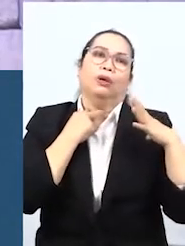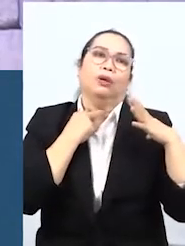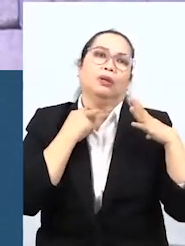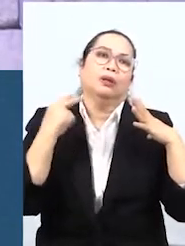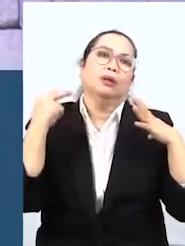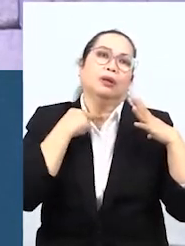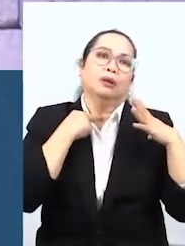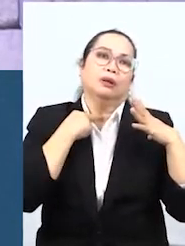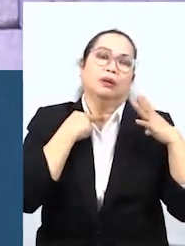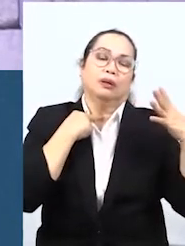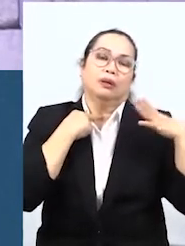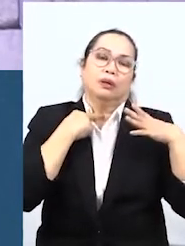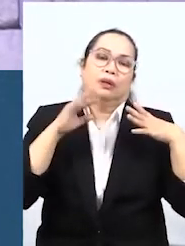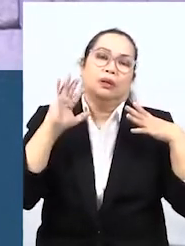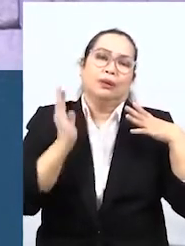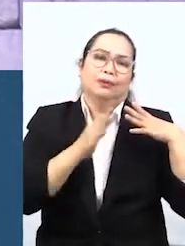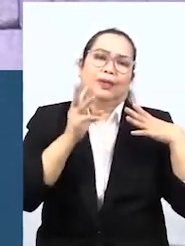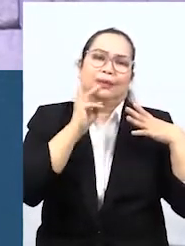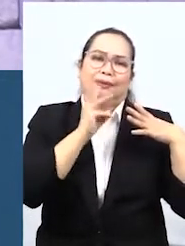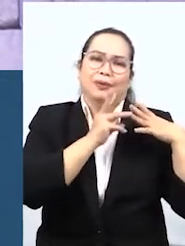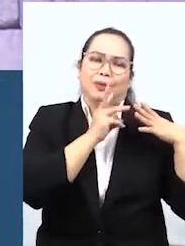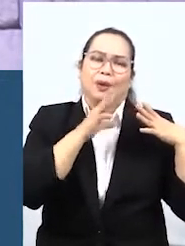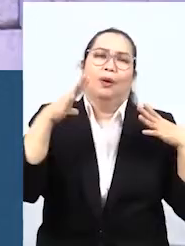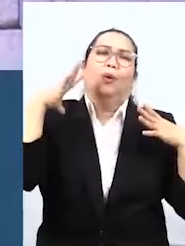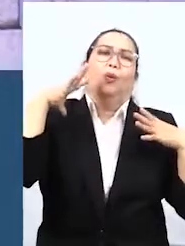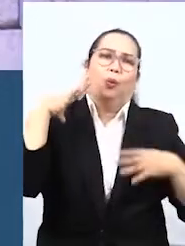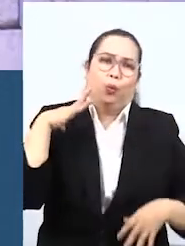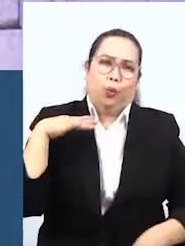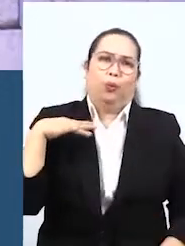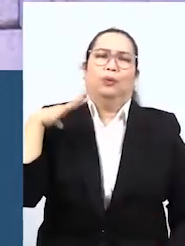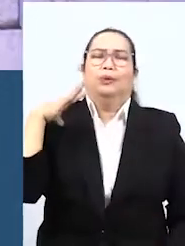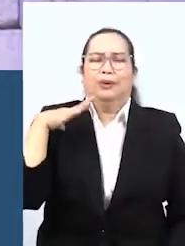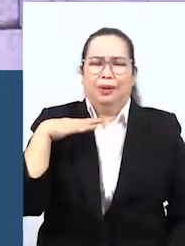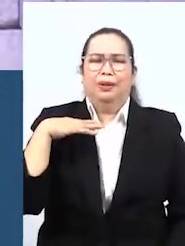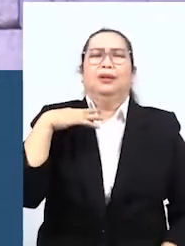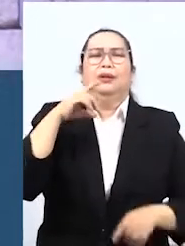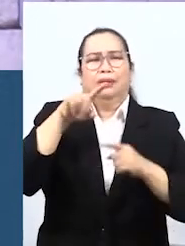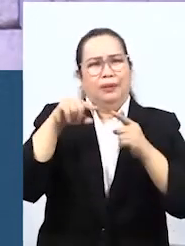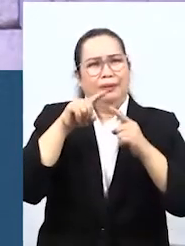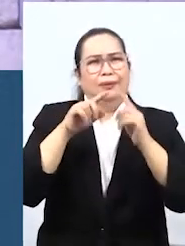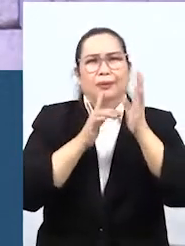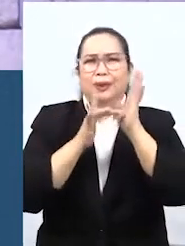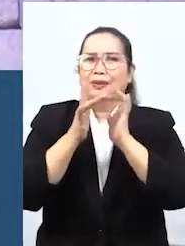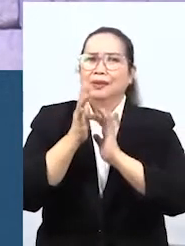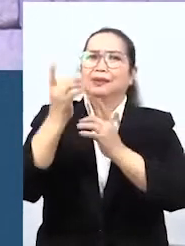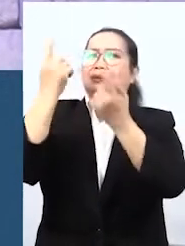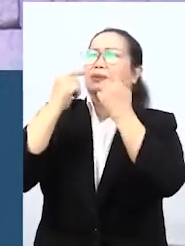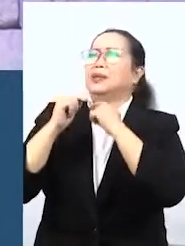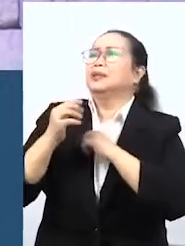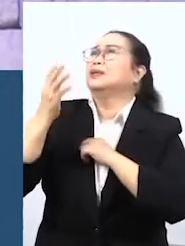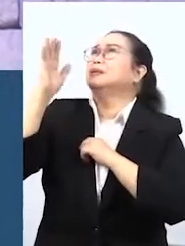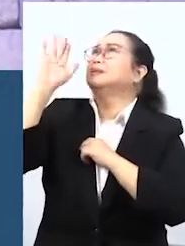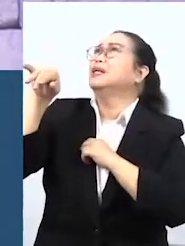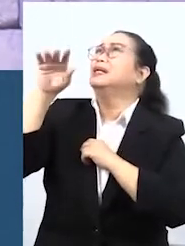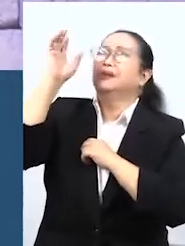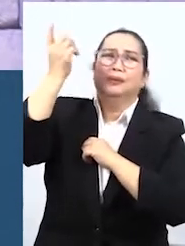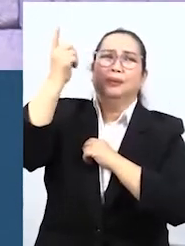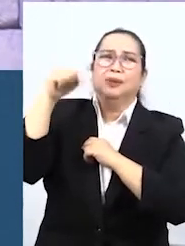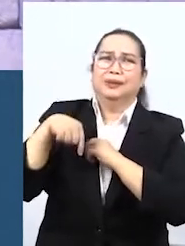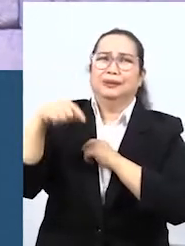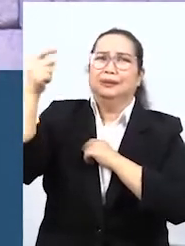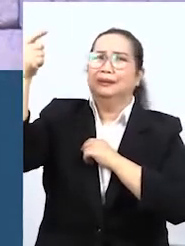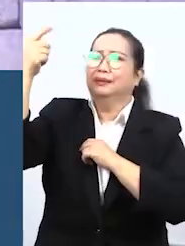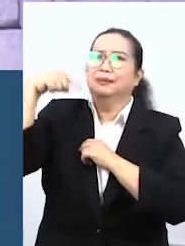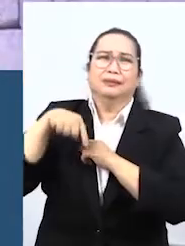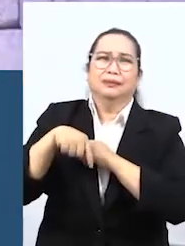feel like the widow waiting and waiting Kailan ba darating ang Panginoon Kailan ba darating ang katarungan ng Diyos When